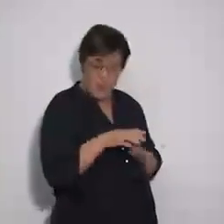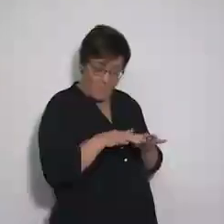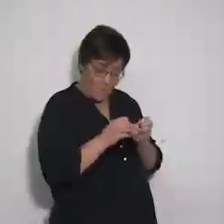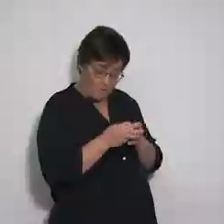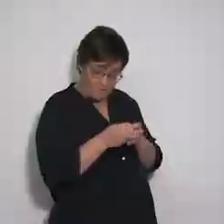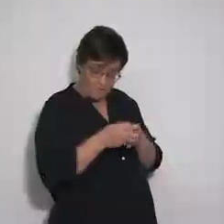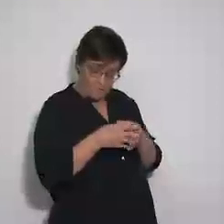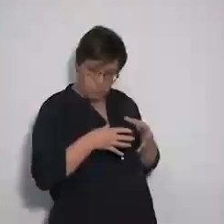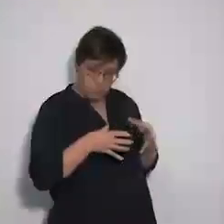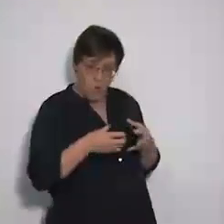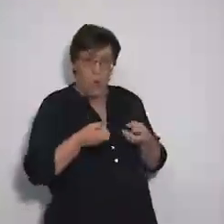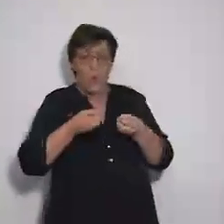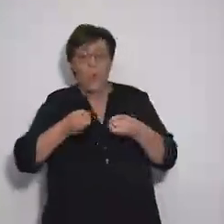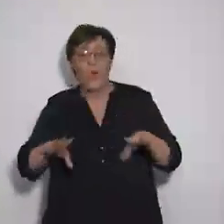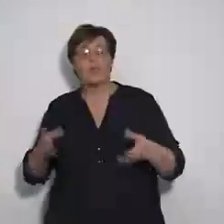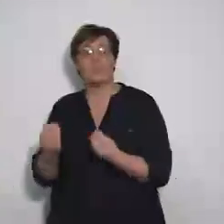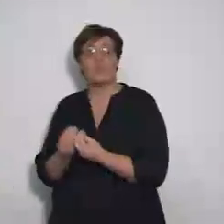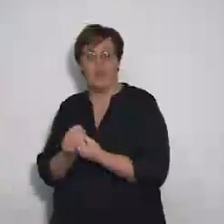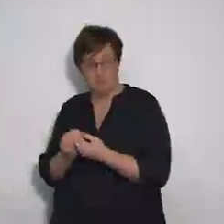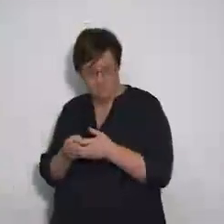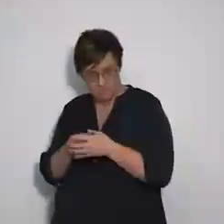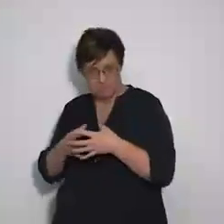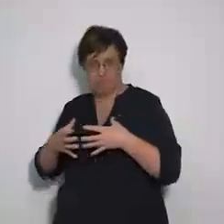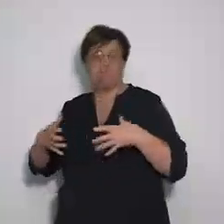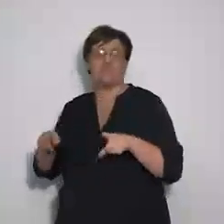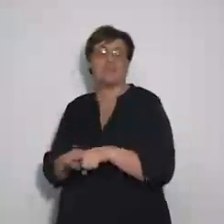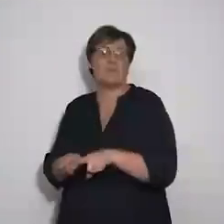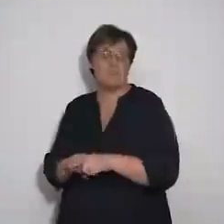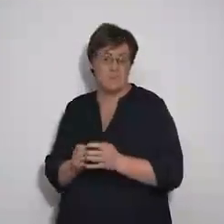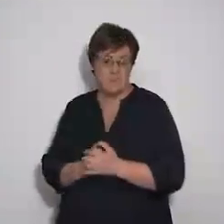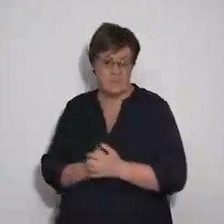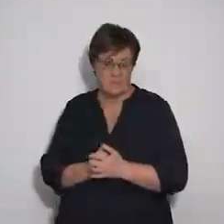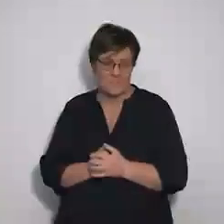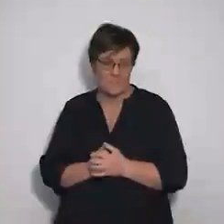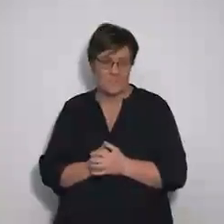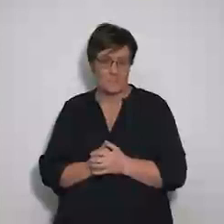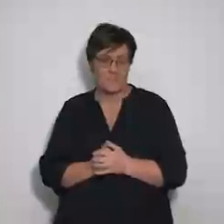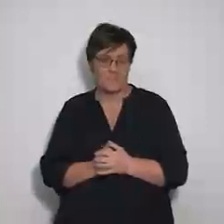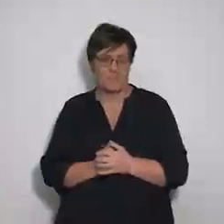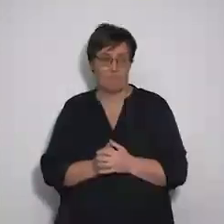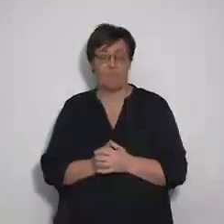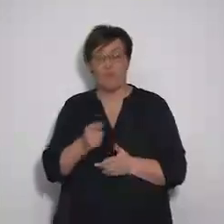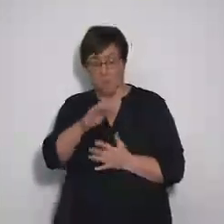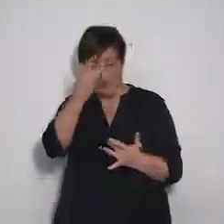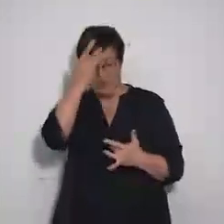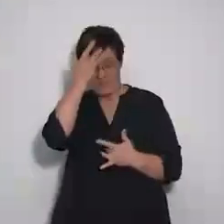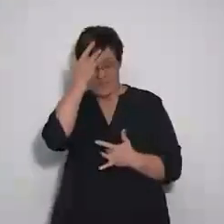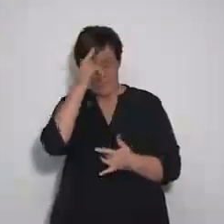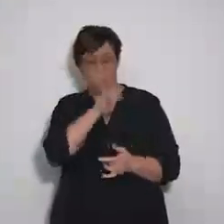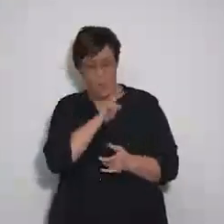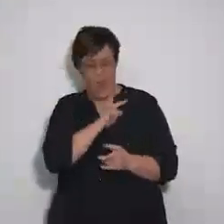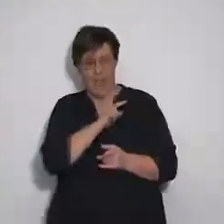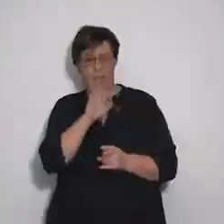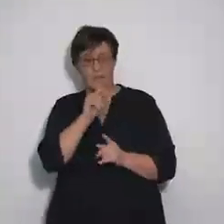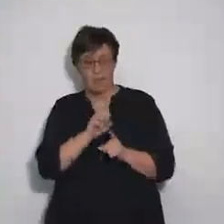as this population is growing, so are the waste products in the flask growing. And when you get